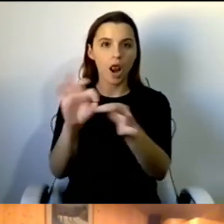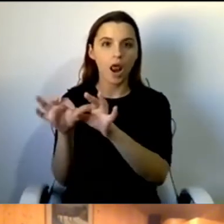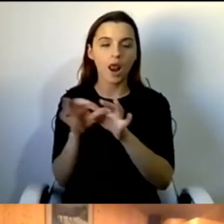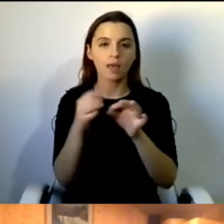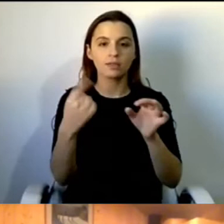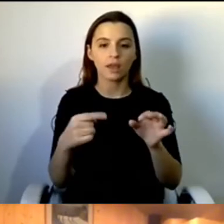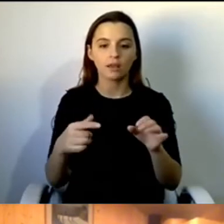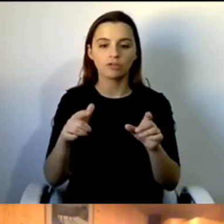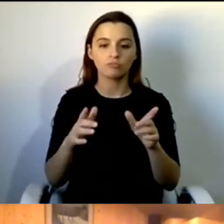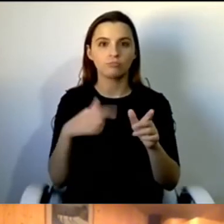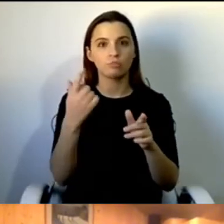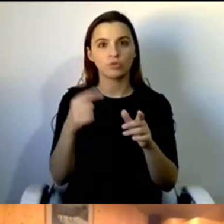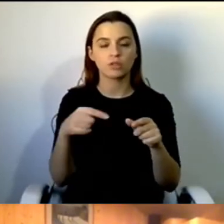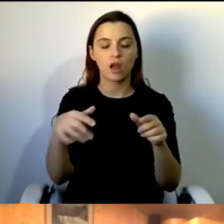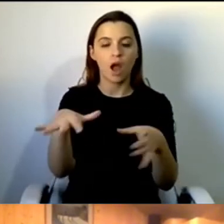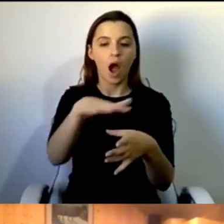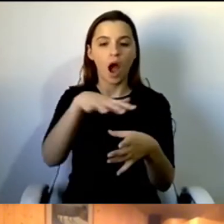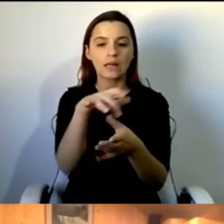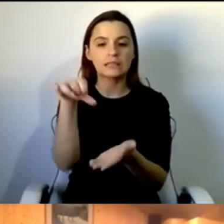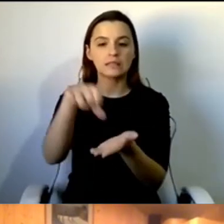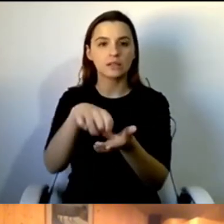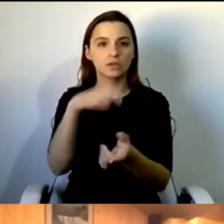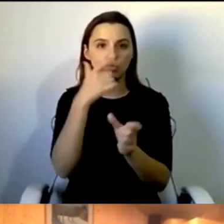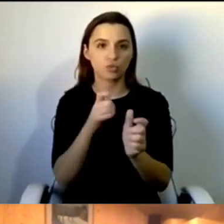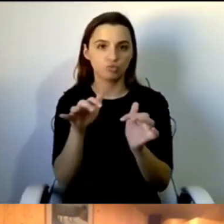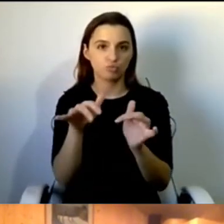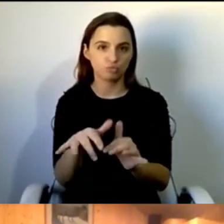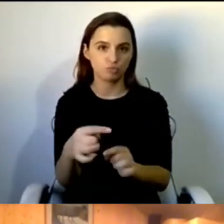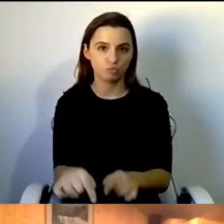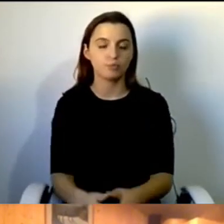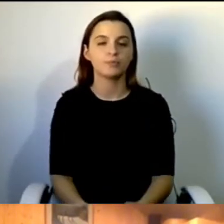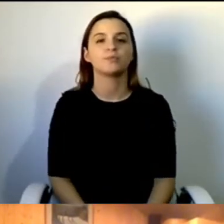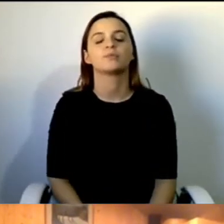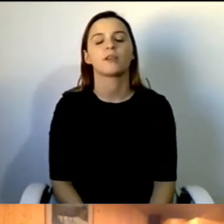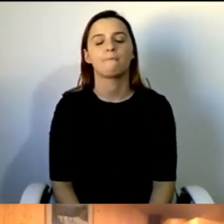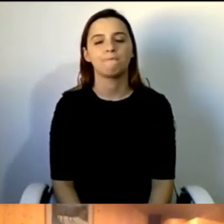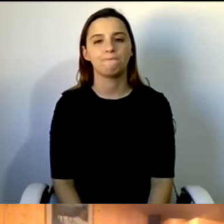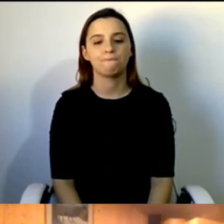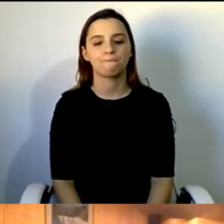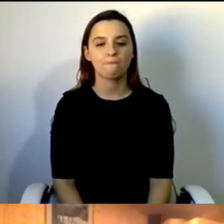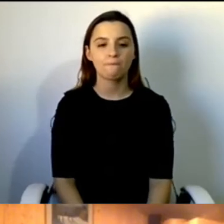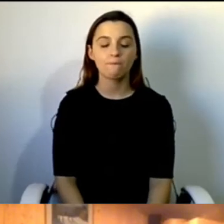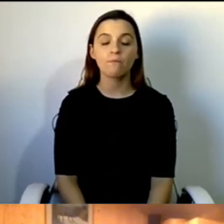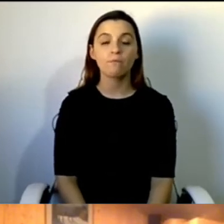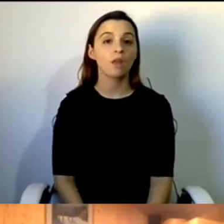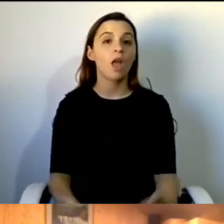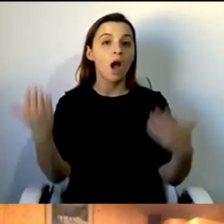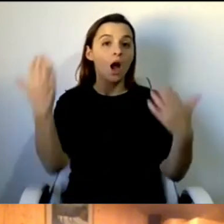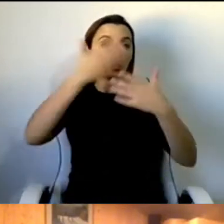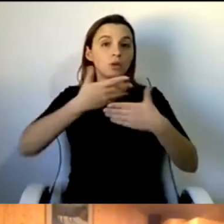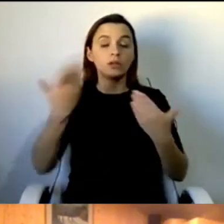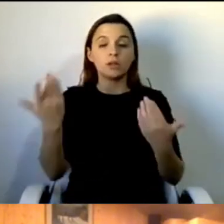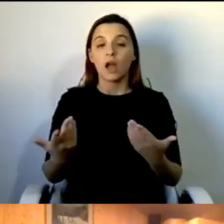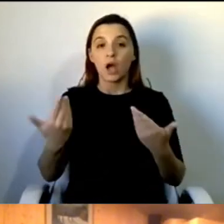during the day, then you had another group of staff during the evening, and during the night, if you needed help, you had some sort of patrol